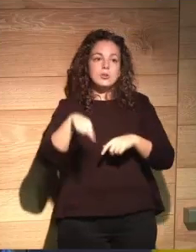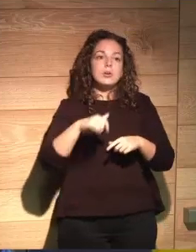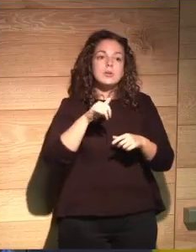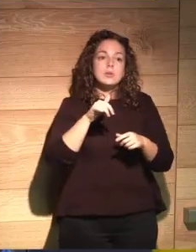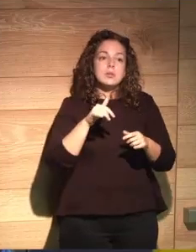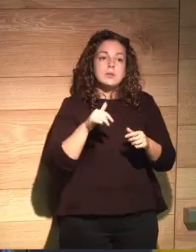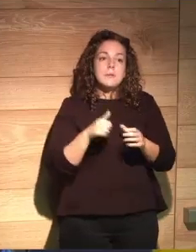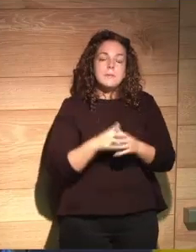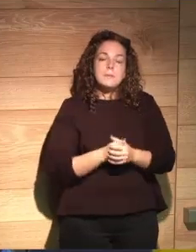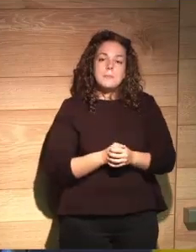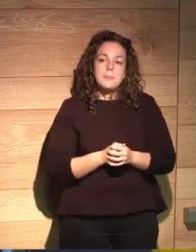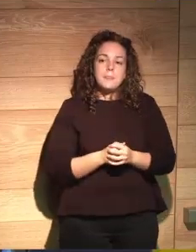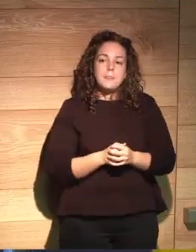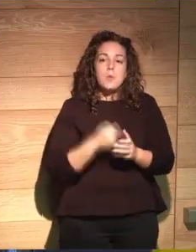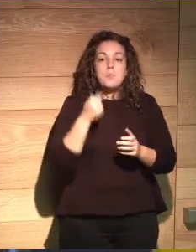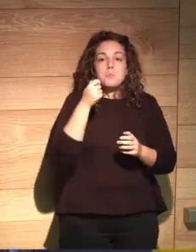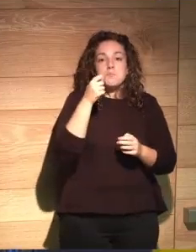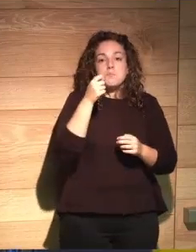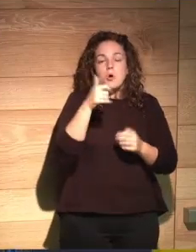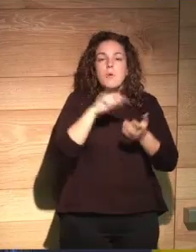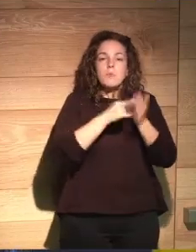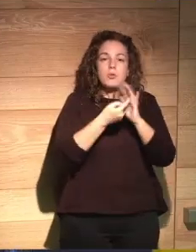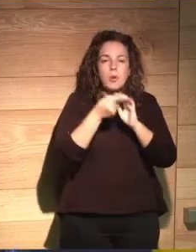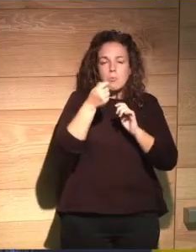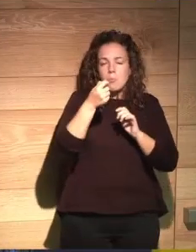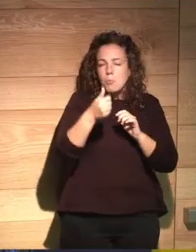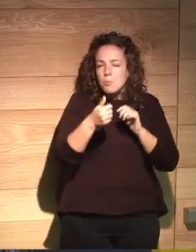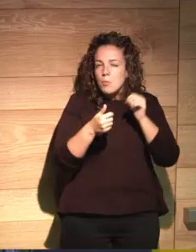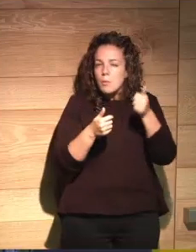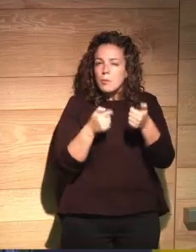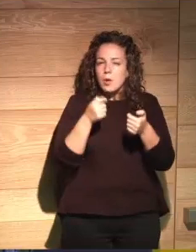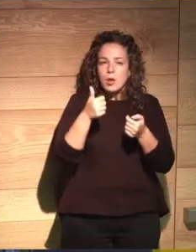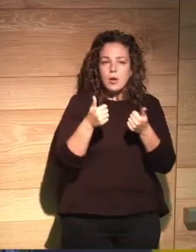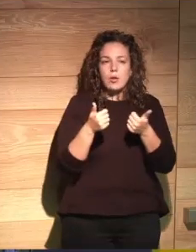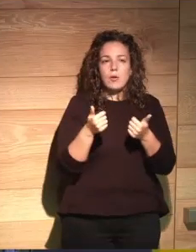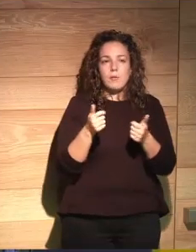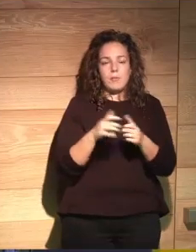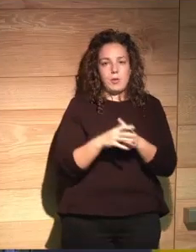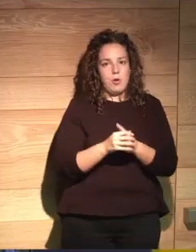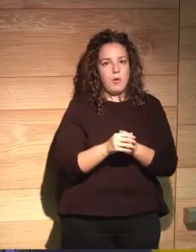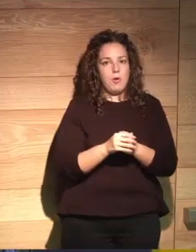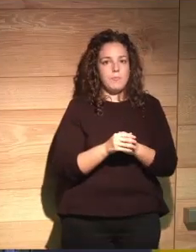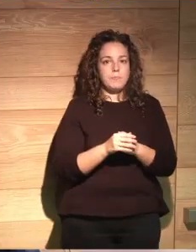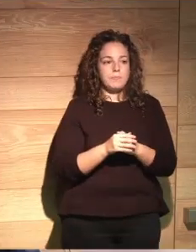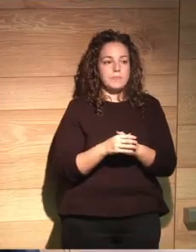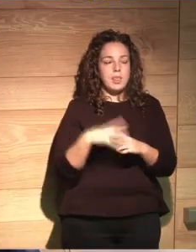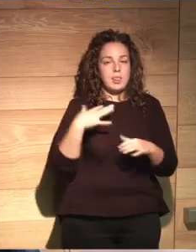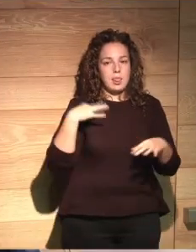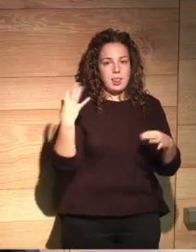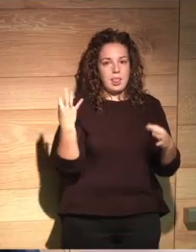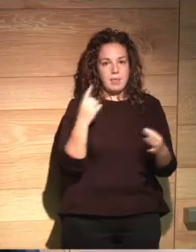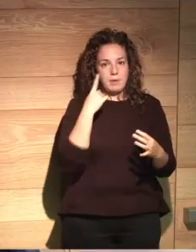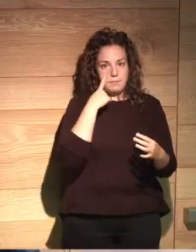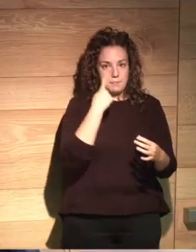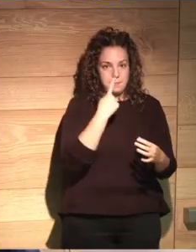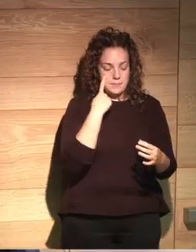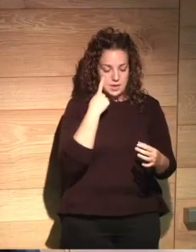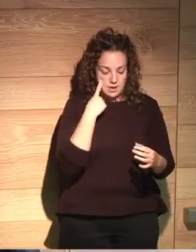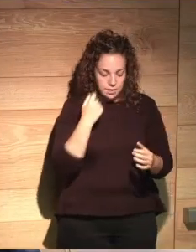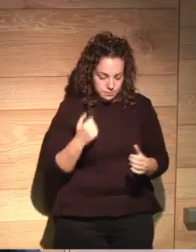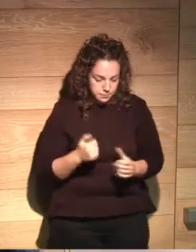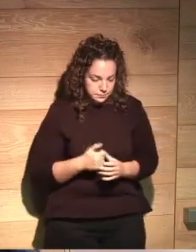sectors. This is just a few. Such projects are only a few, but they are remarkable, and